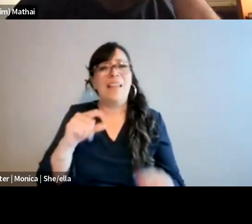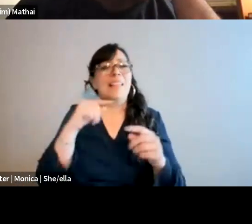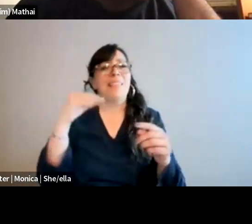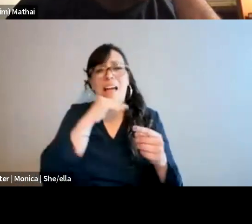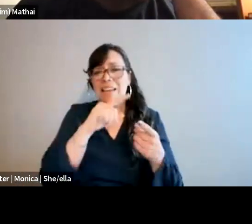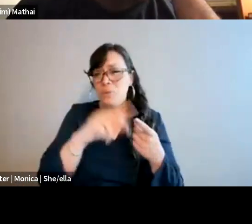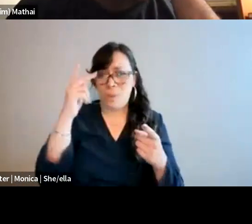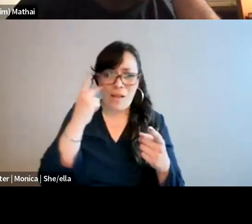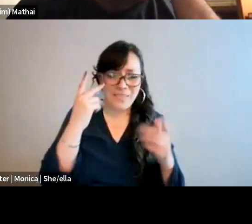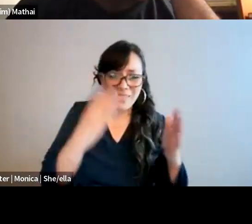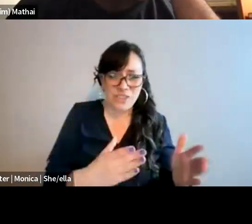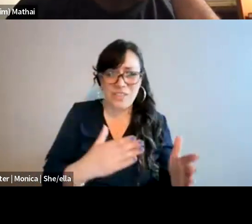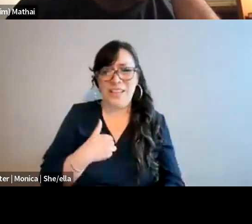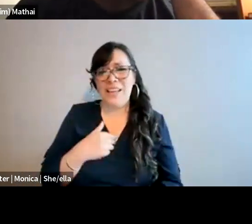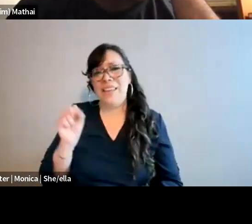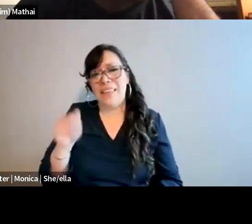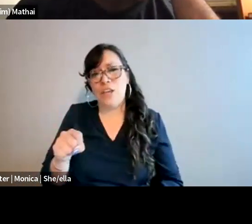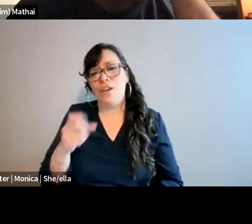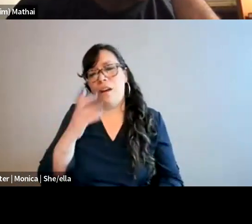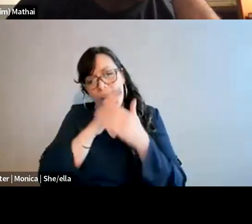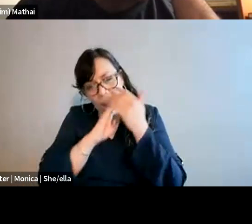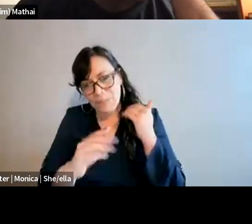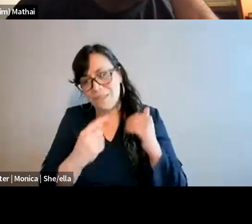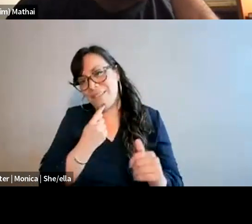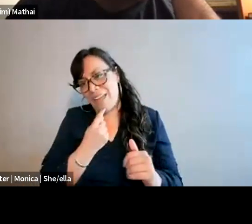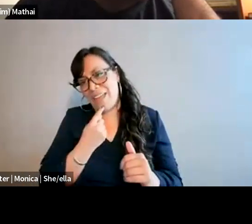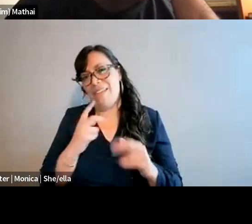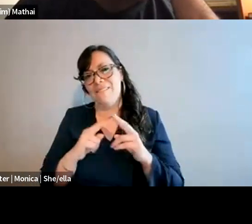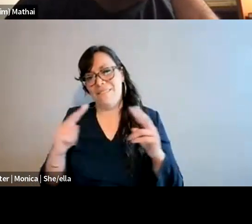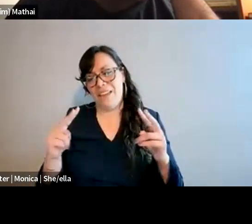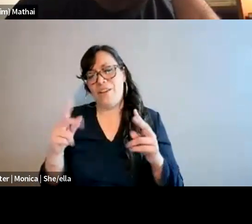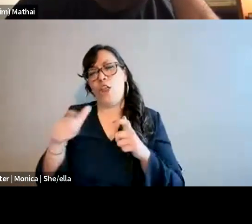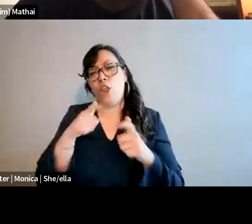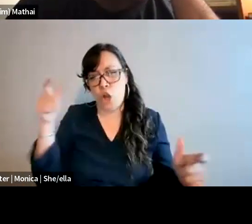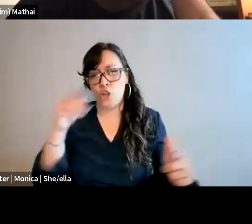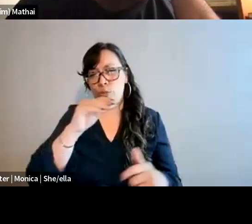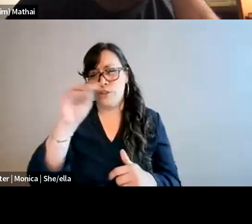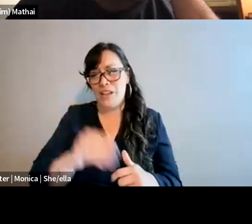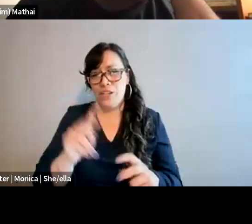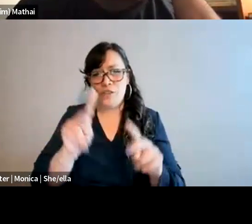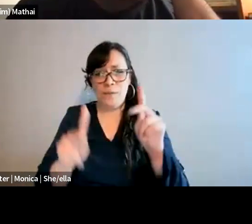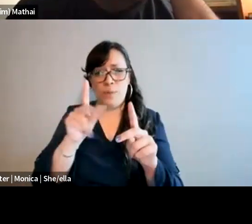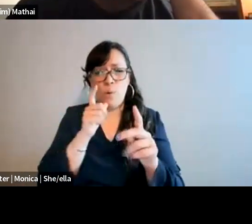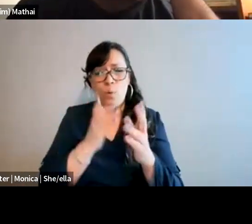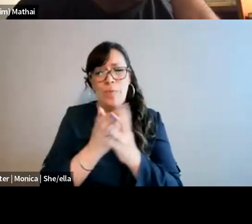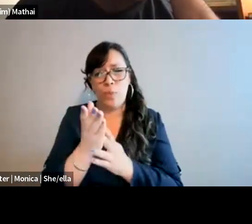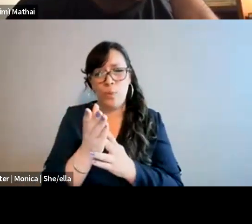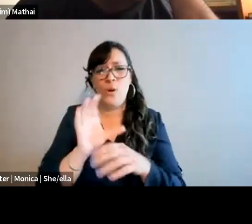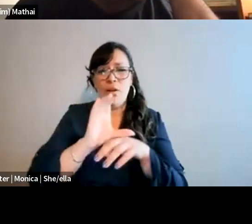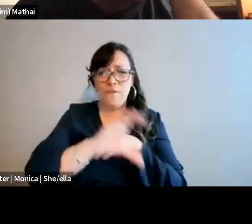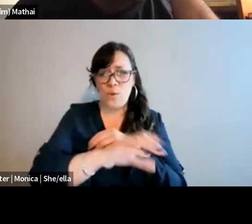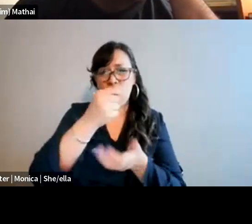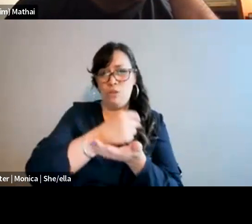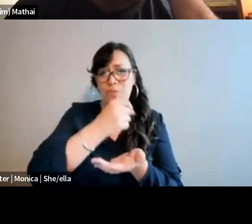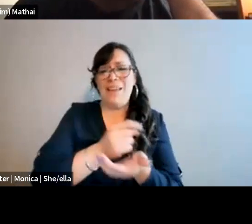all the time. At the very least, they can humbly say a very large percentage of people who've been through forced treatment